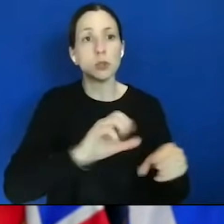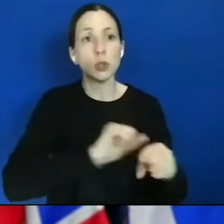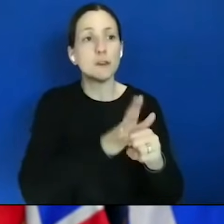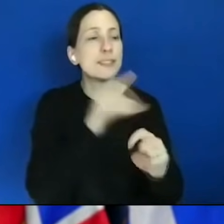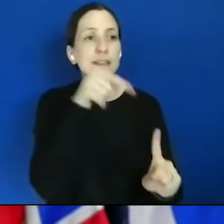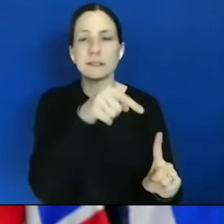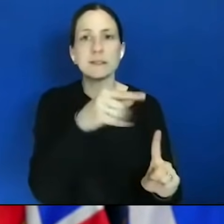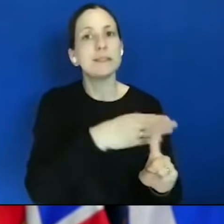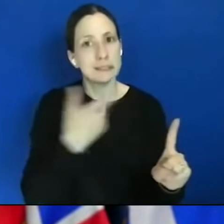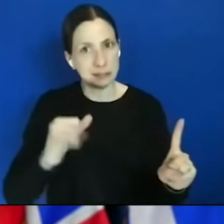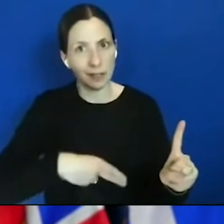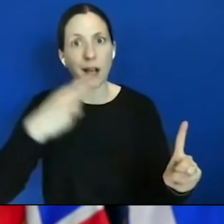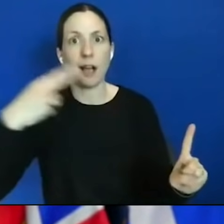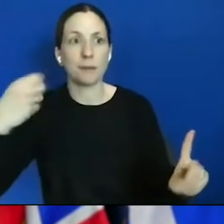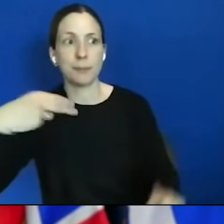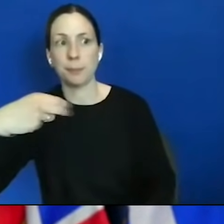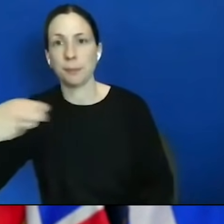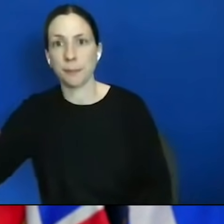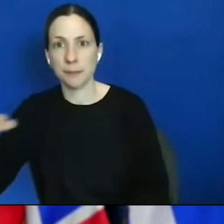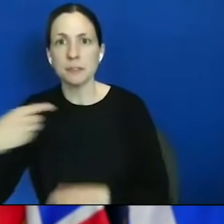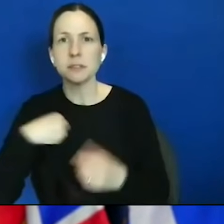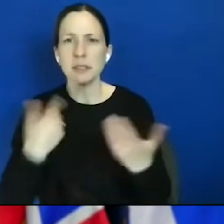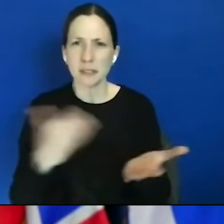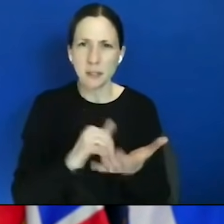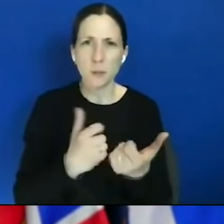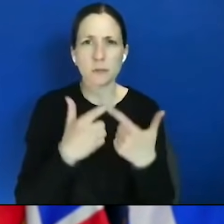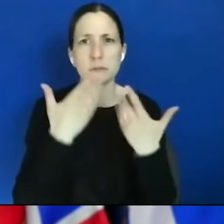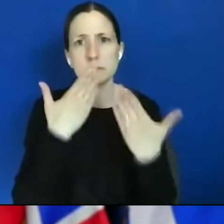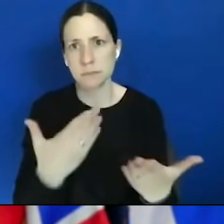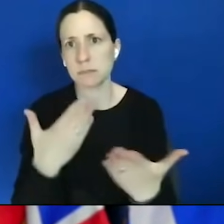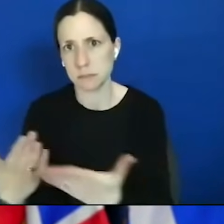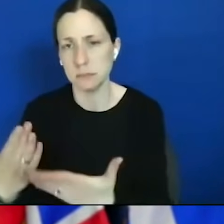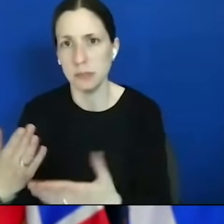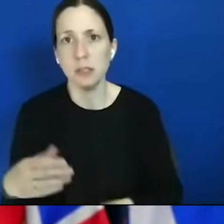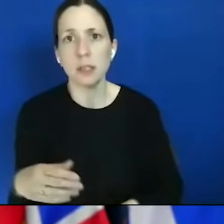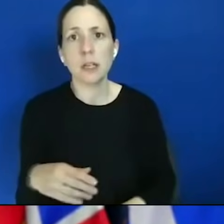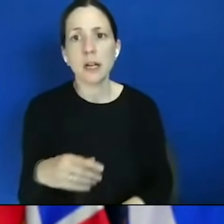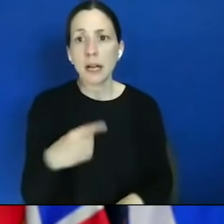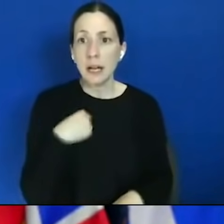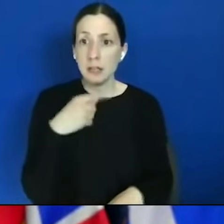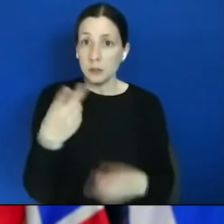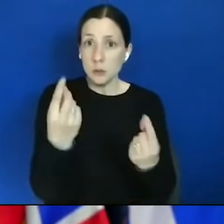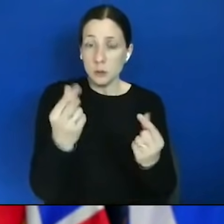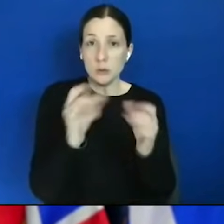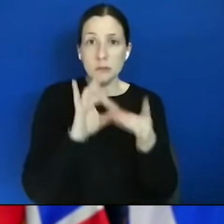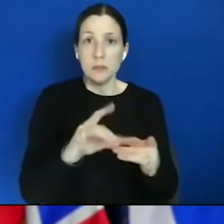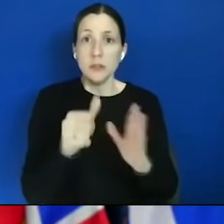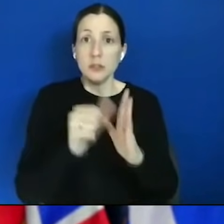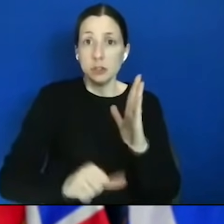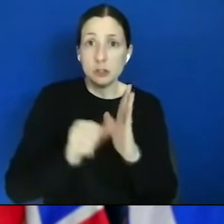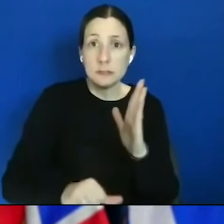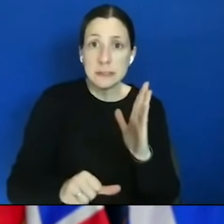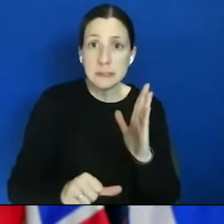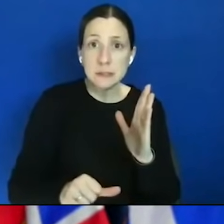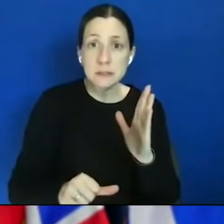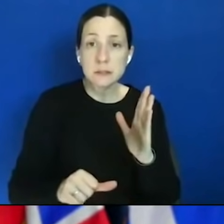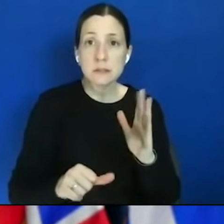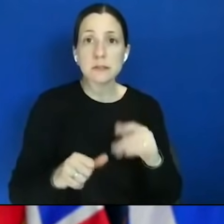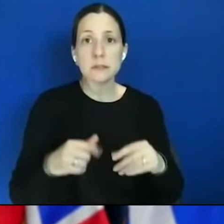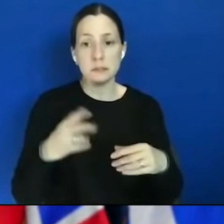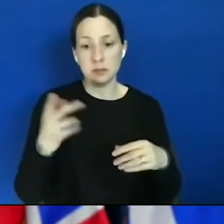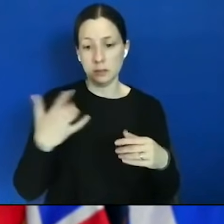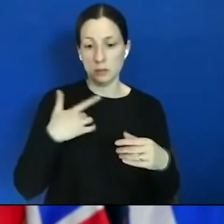So I wanted just to express my ongoing appreciation, just to update you on our surgical renewal commitment and where we